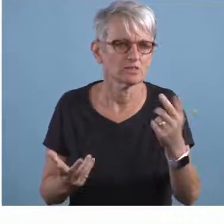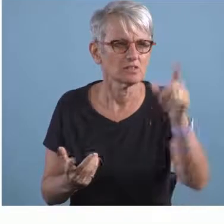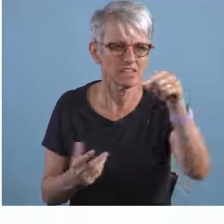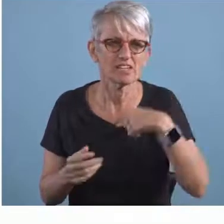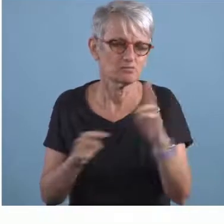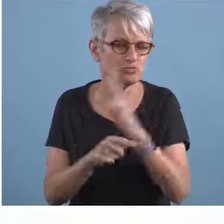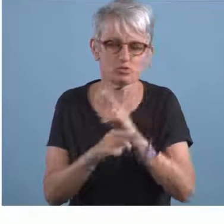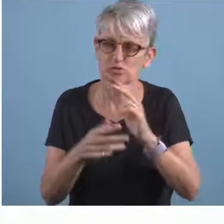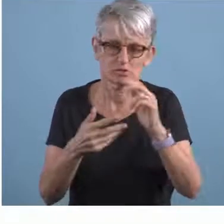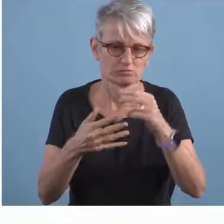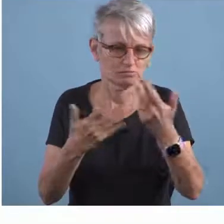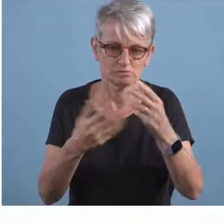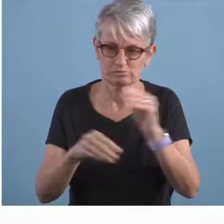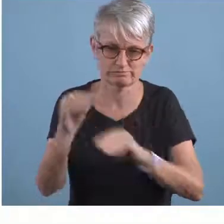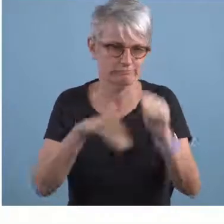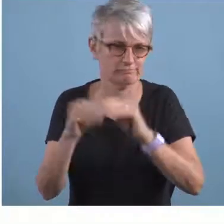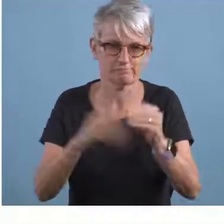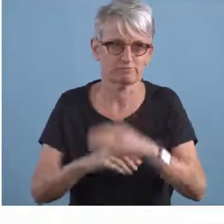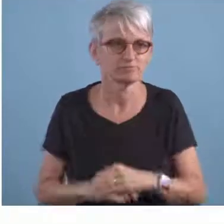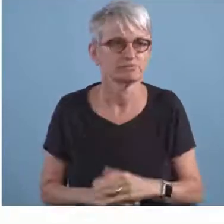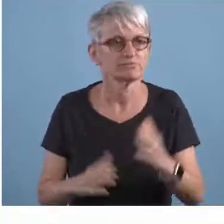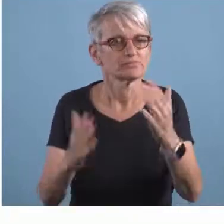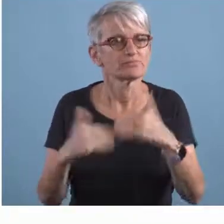interchangeable. Next slide.